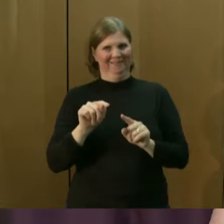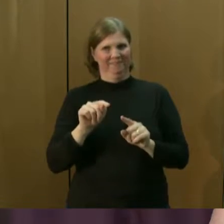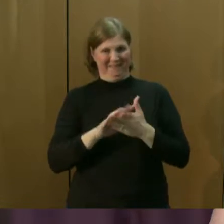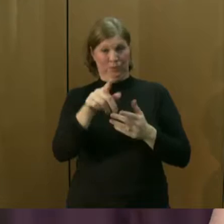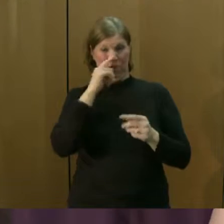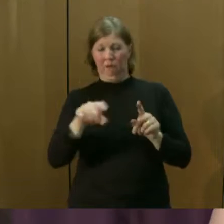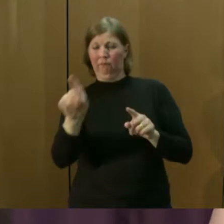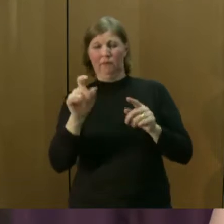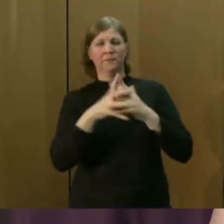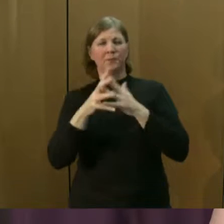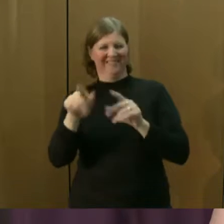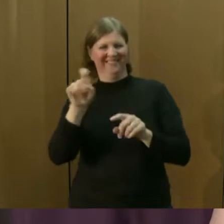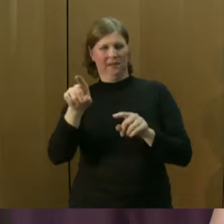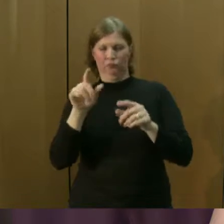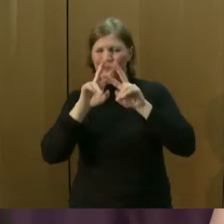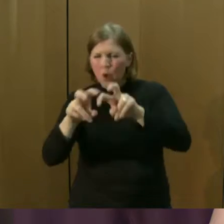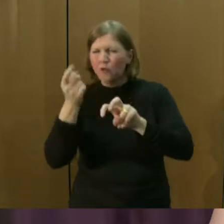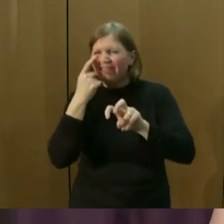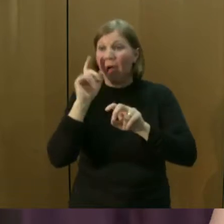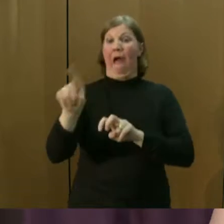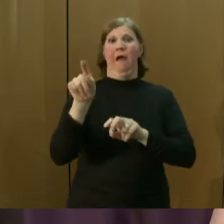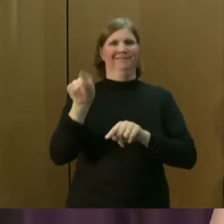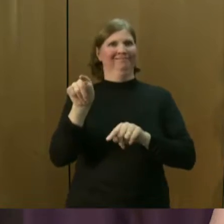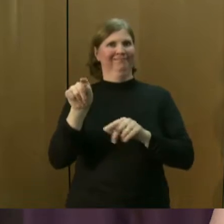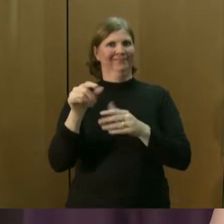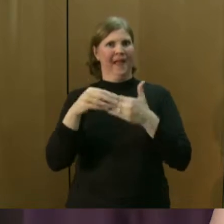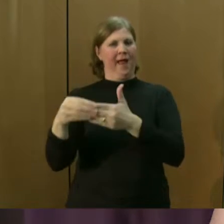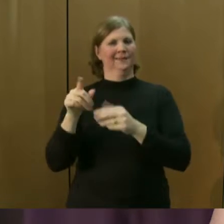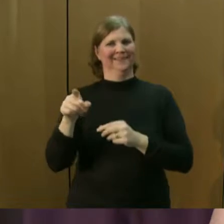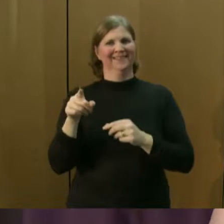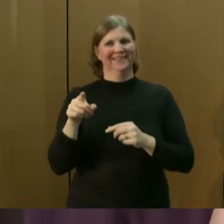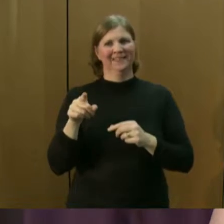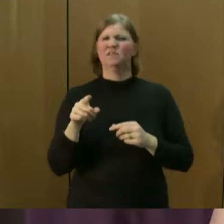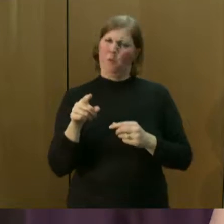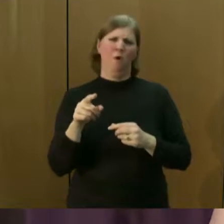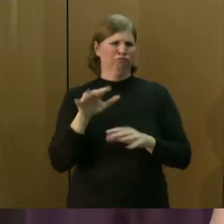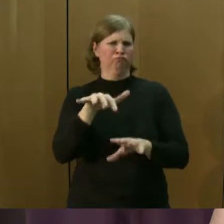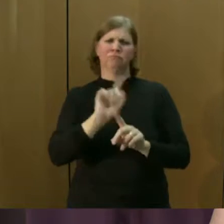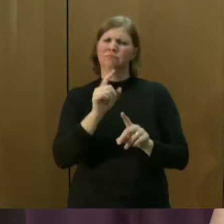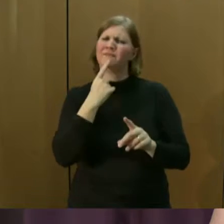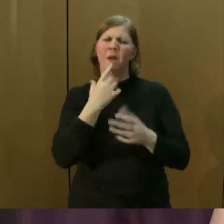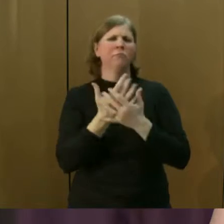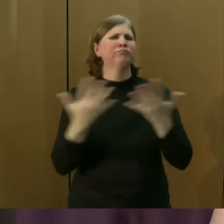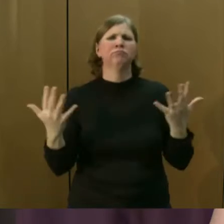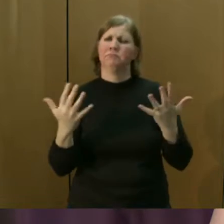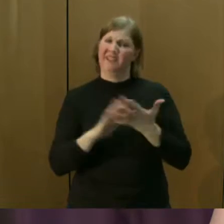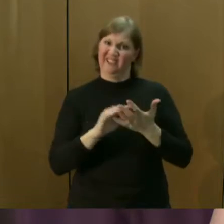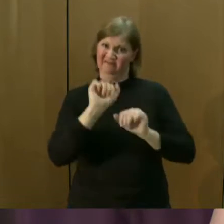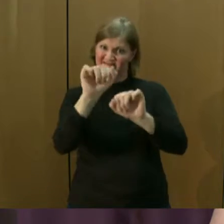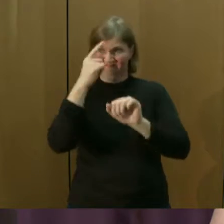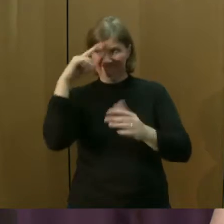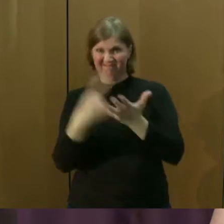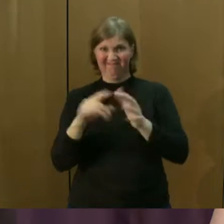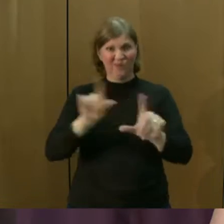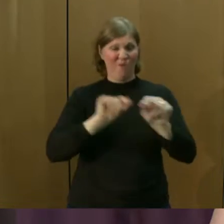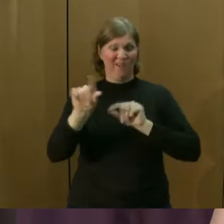advice and support within the office to help you think through that choice. And it's really important to say that it is your choice. We would let you have those direct negotiations with the